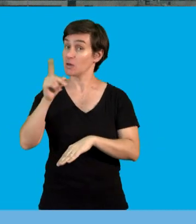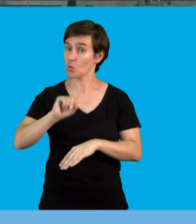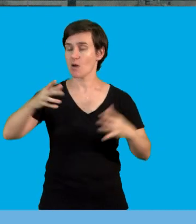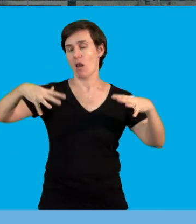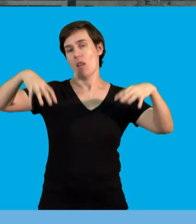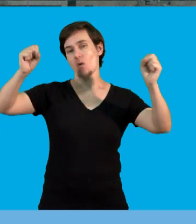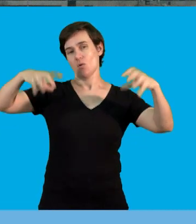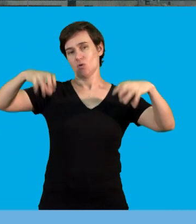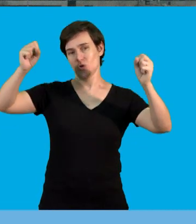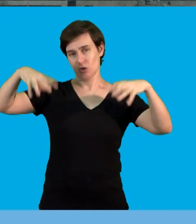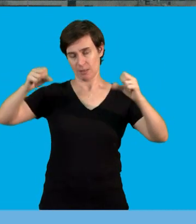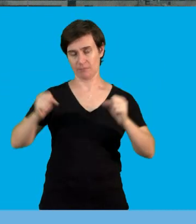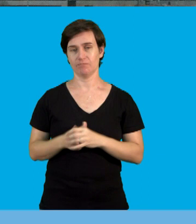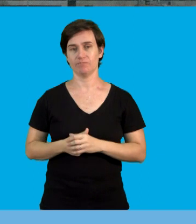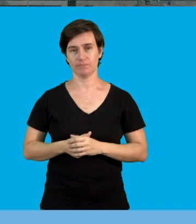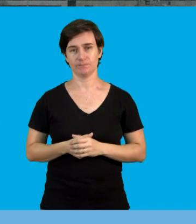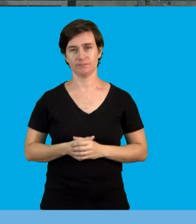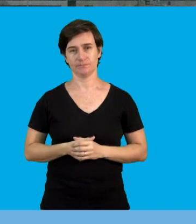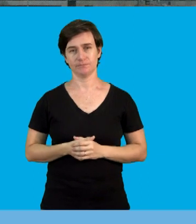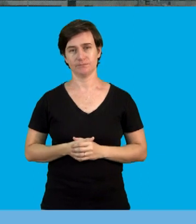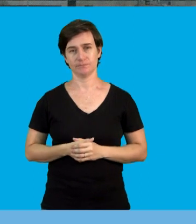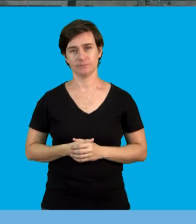going to be initiated, the load shedding.